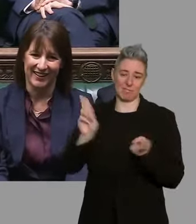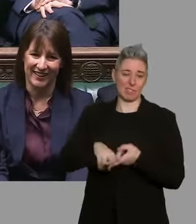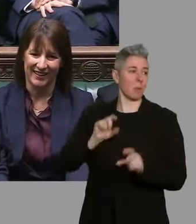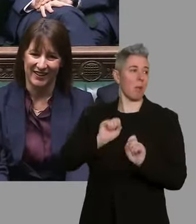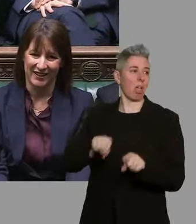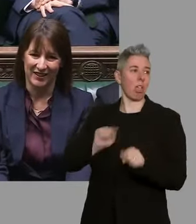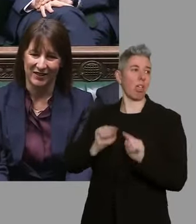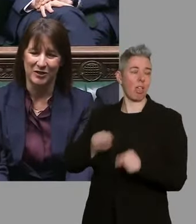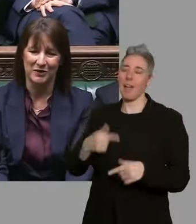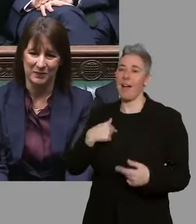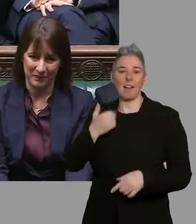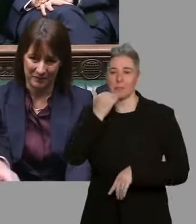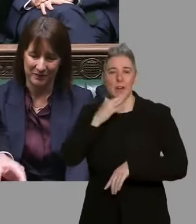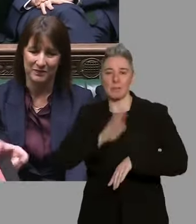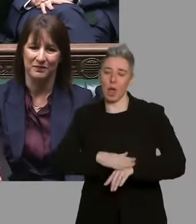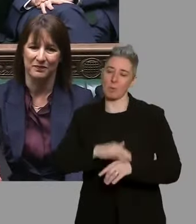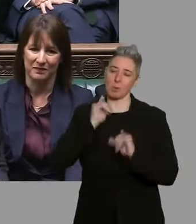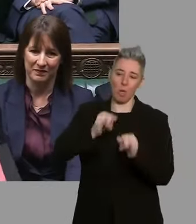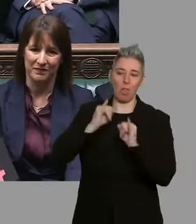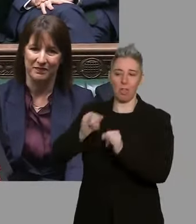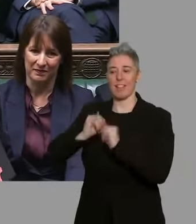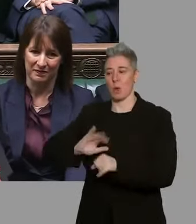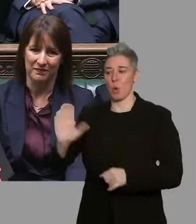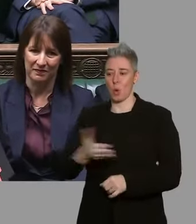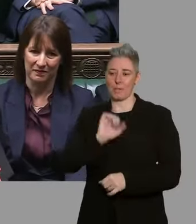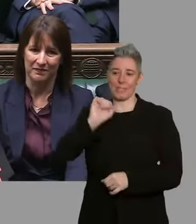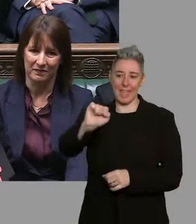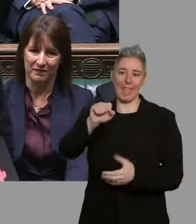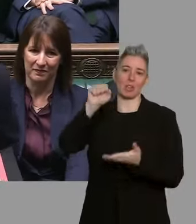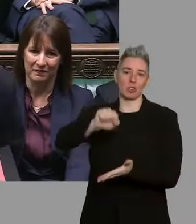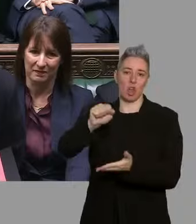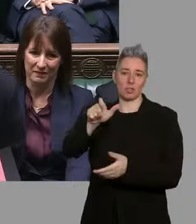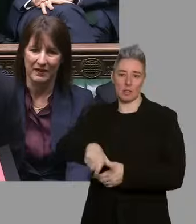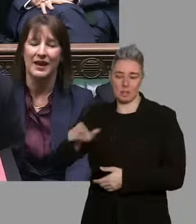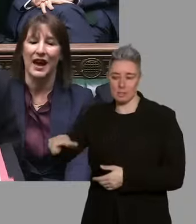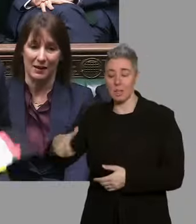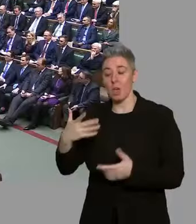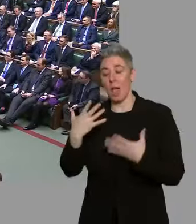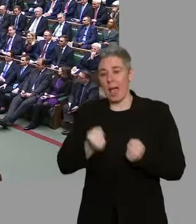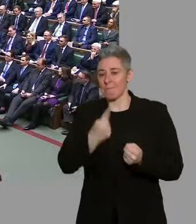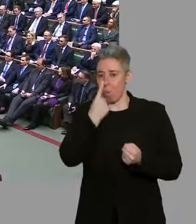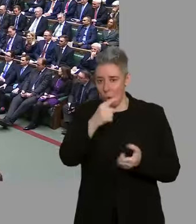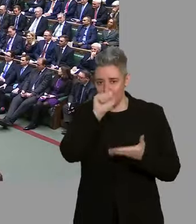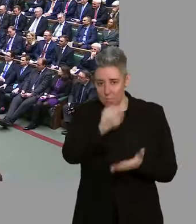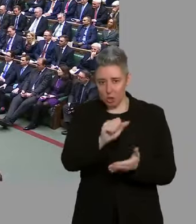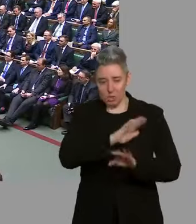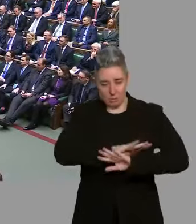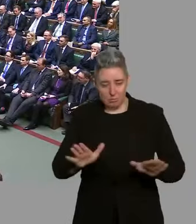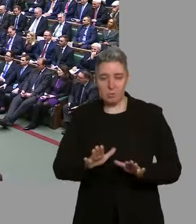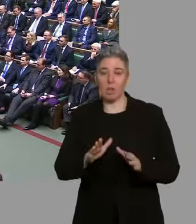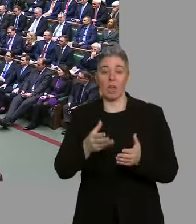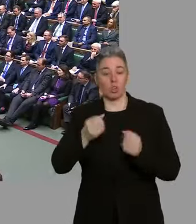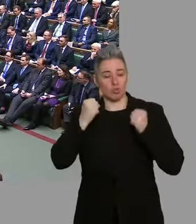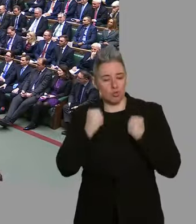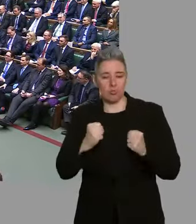one budget, that's what we're committed to, strong fiscal rules, and we'll stick to them, unlike the party opposite.